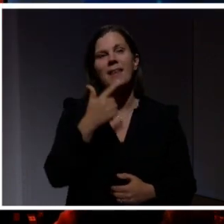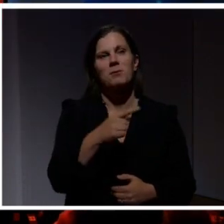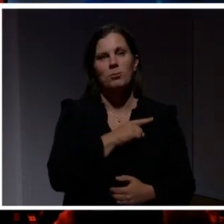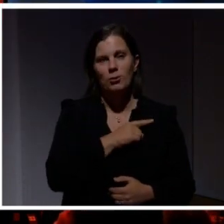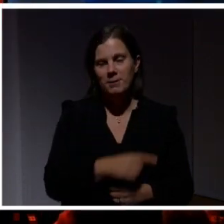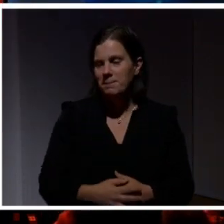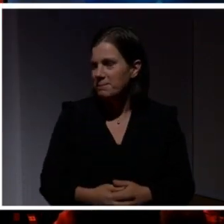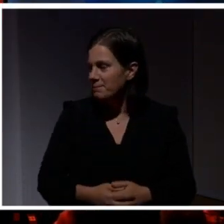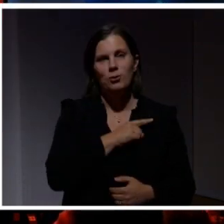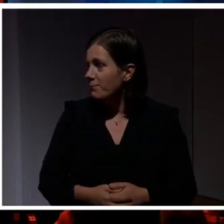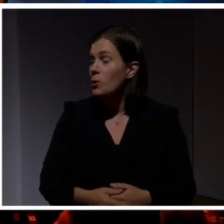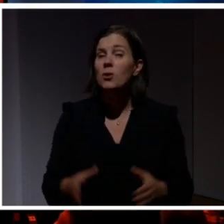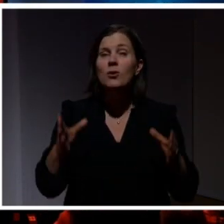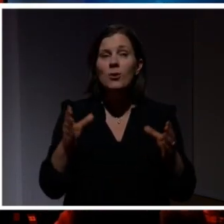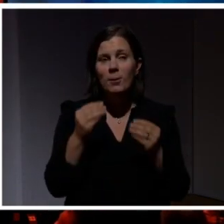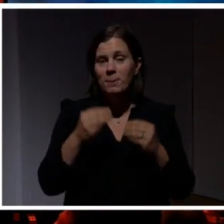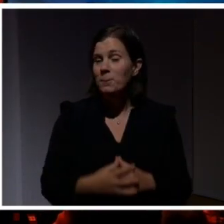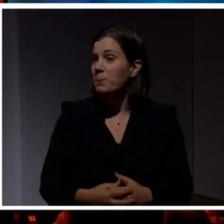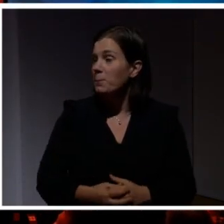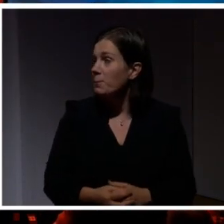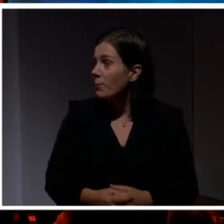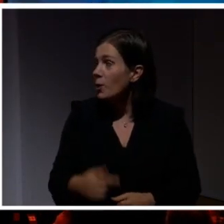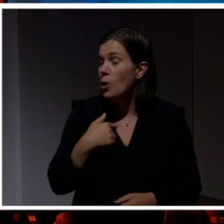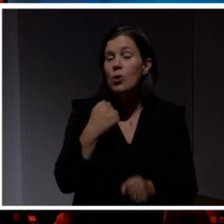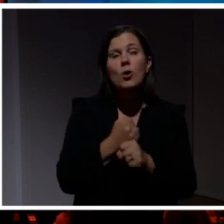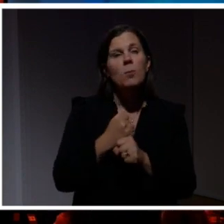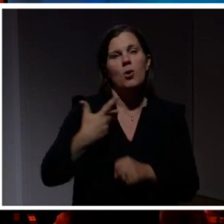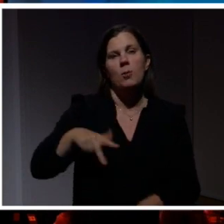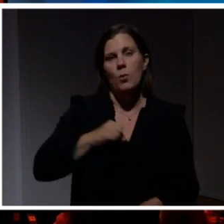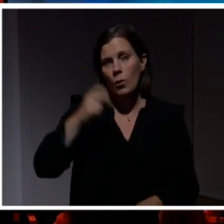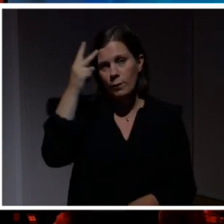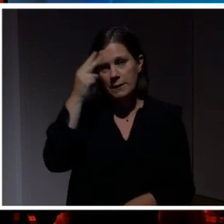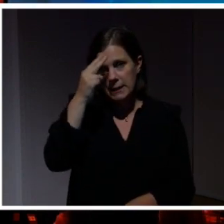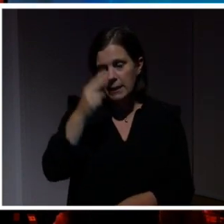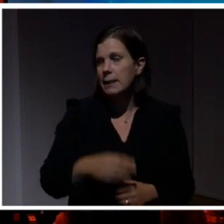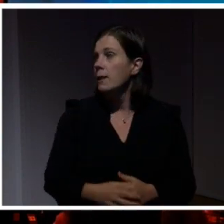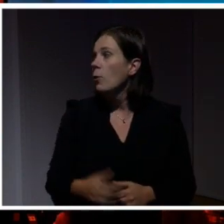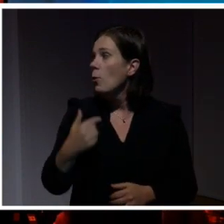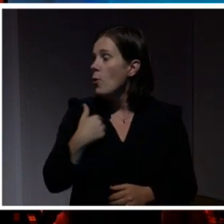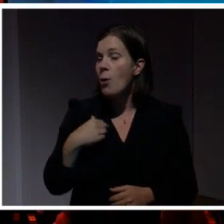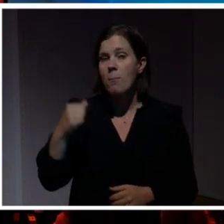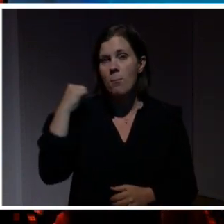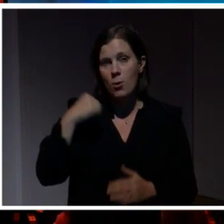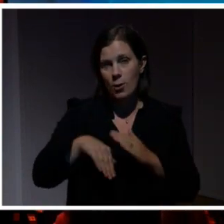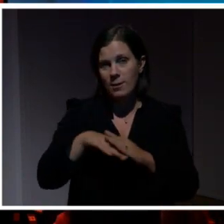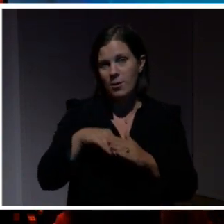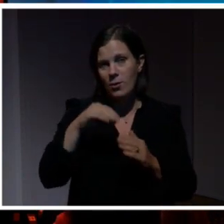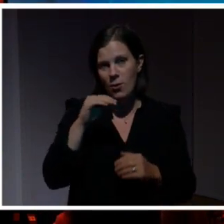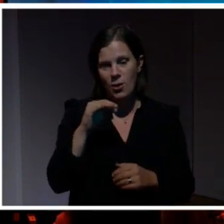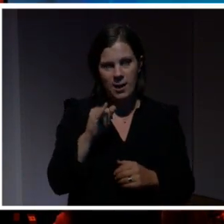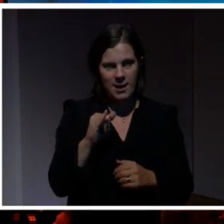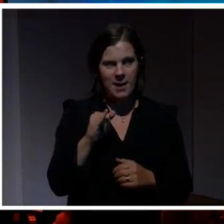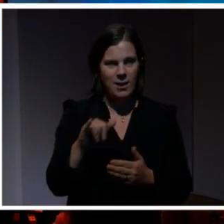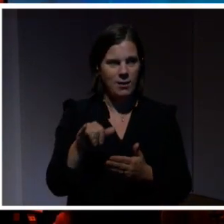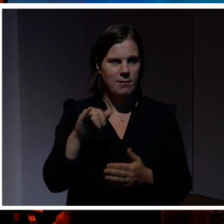so much. Yes, so I work at Örebro University, and I have a background in AI and robotics. I think that's